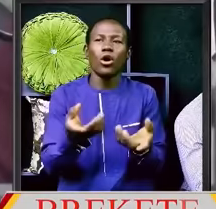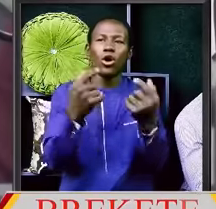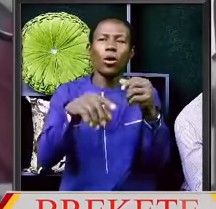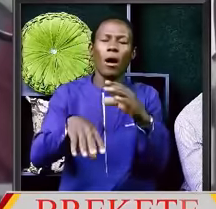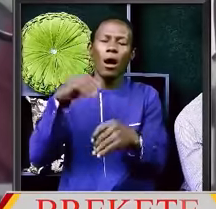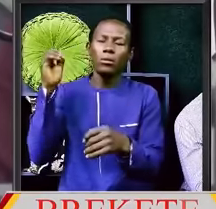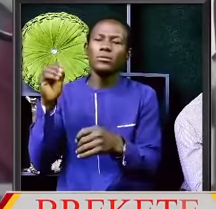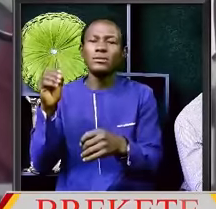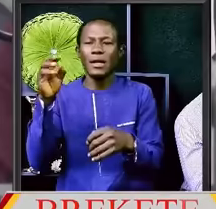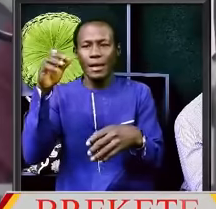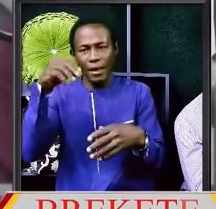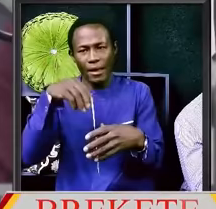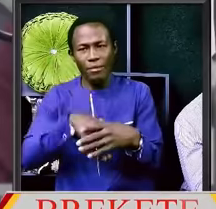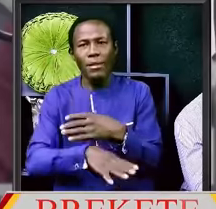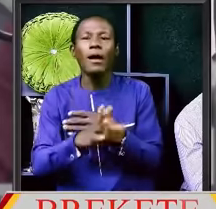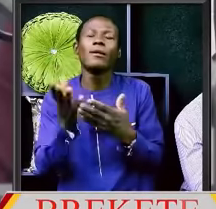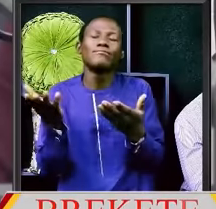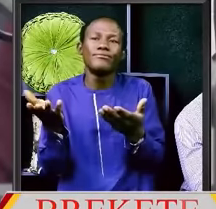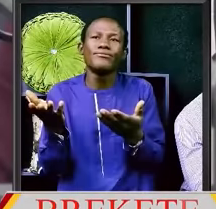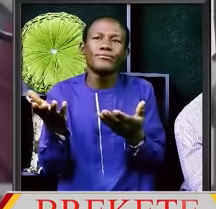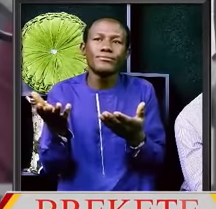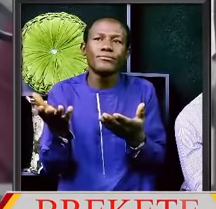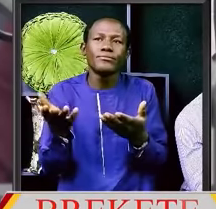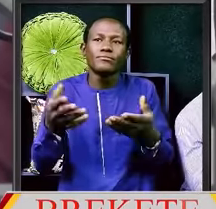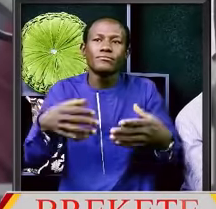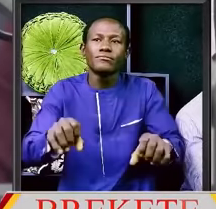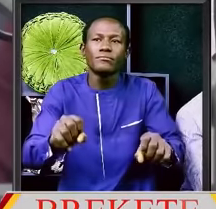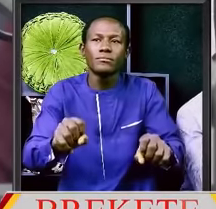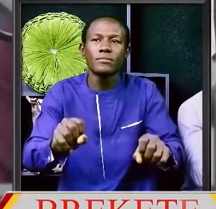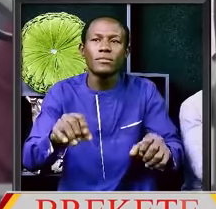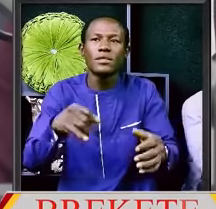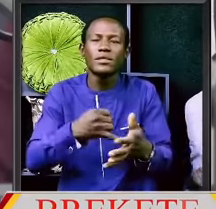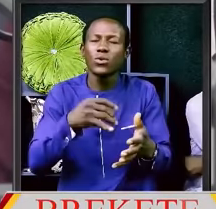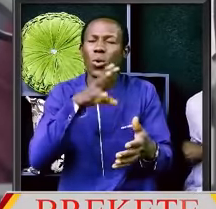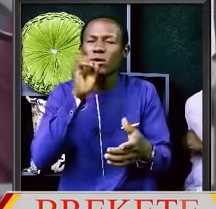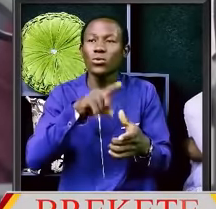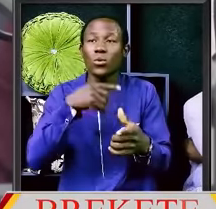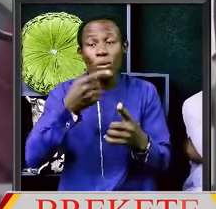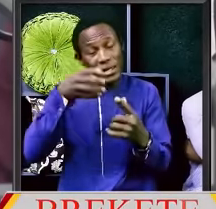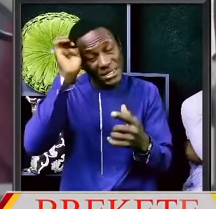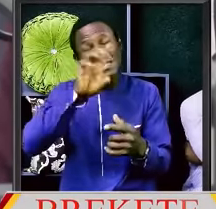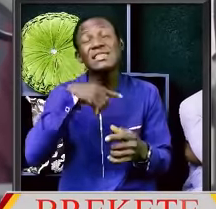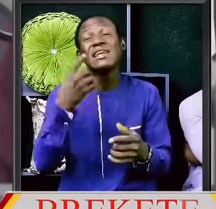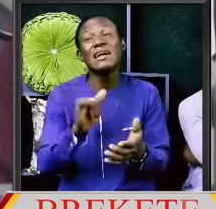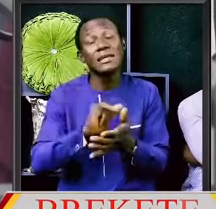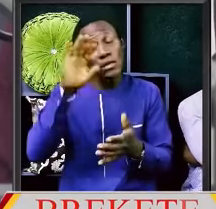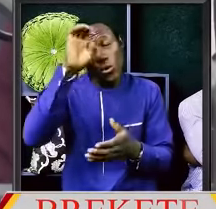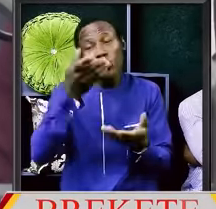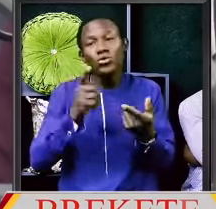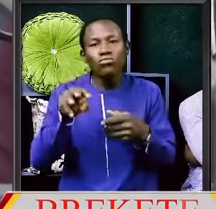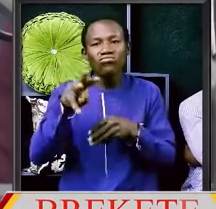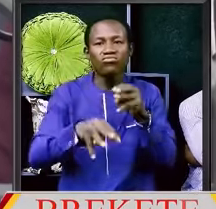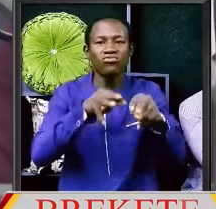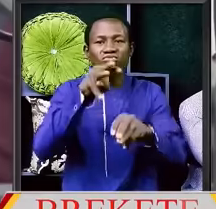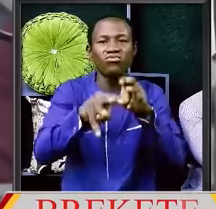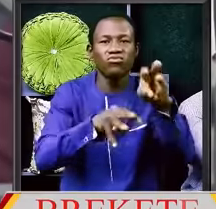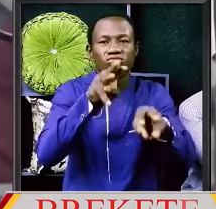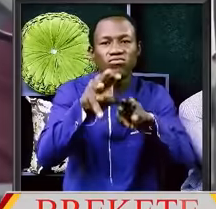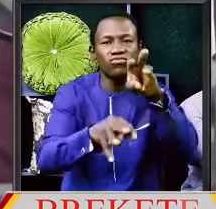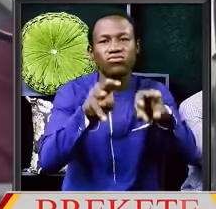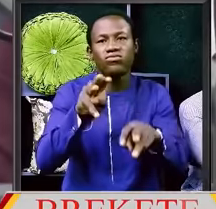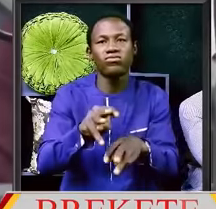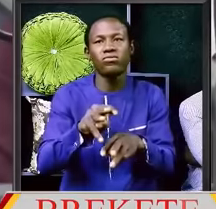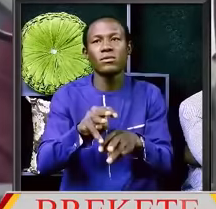when he begin, what say making use leg? Now people wake, tango say people dead near and say no. This man where they talk say making use leg, so more no leave